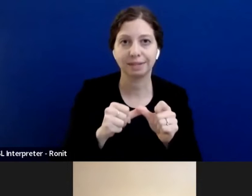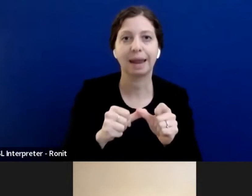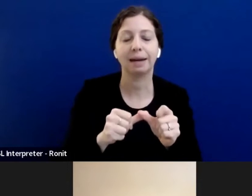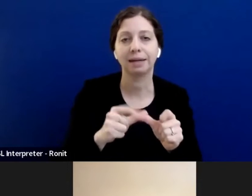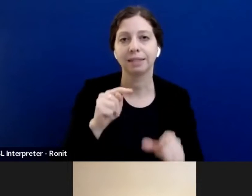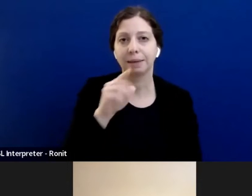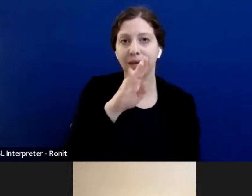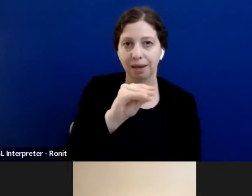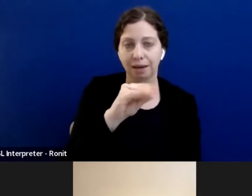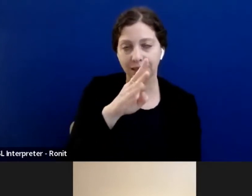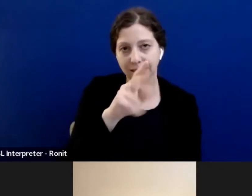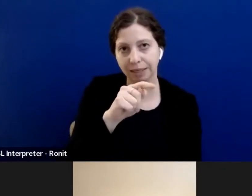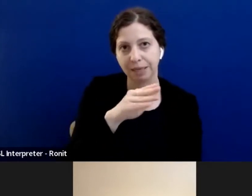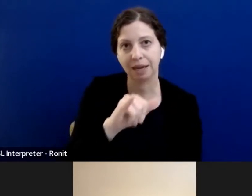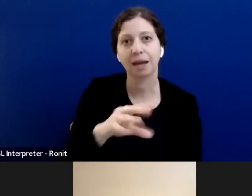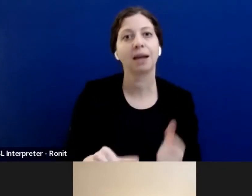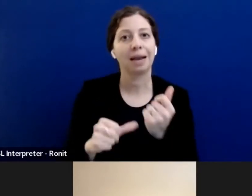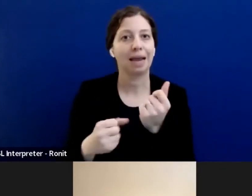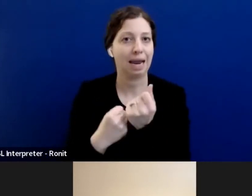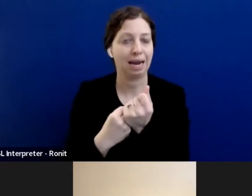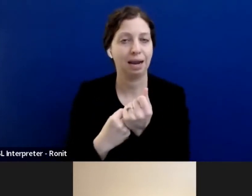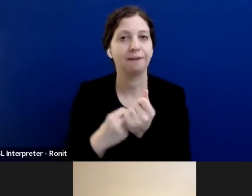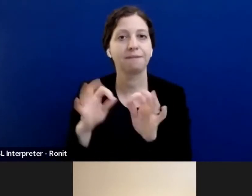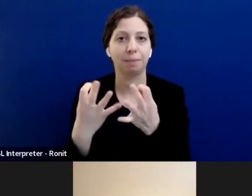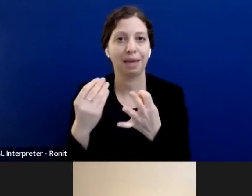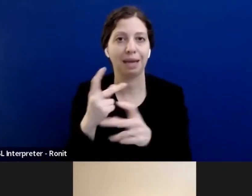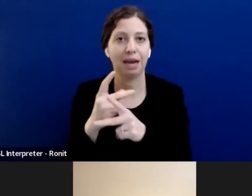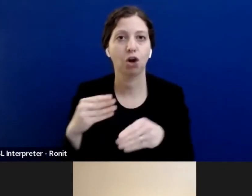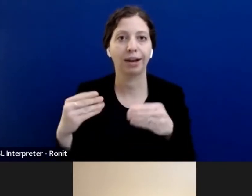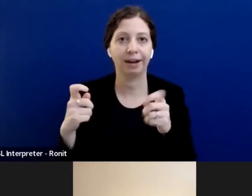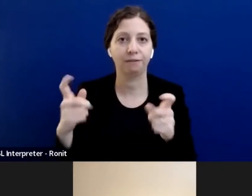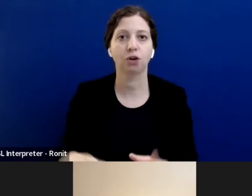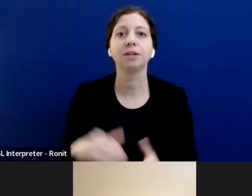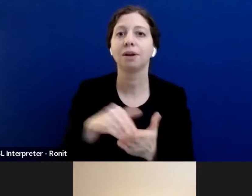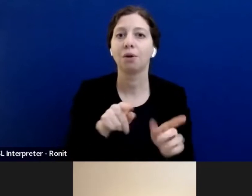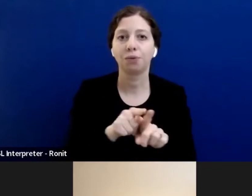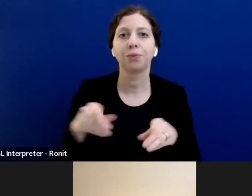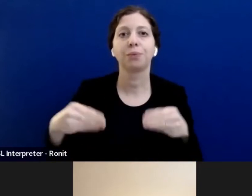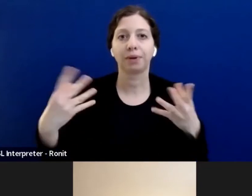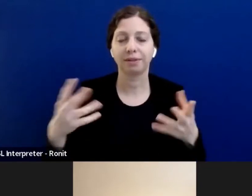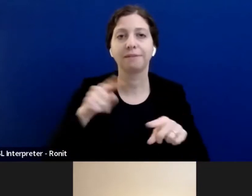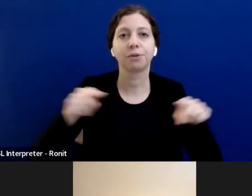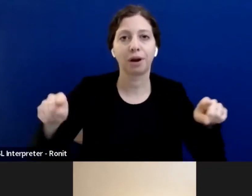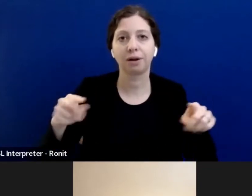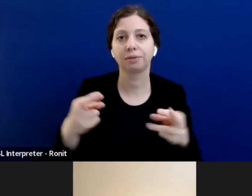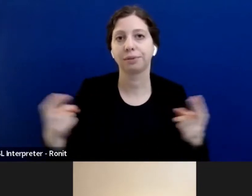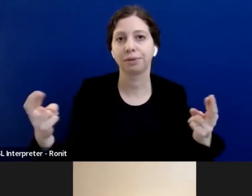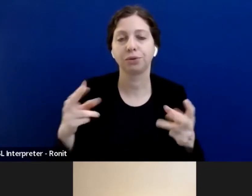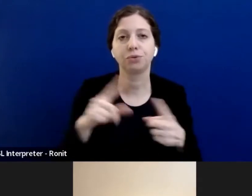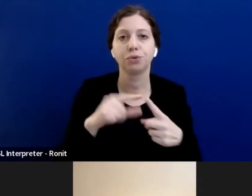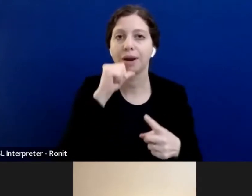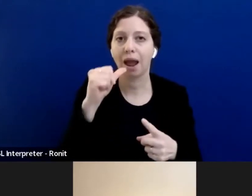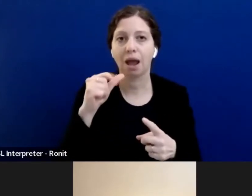TBI, as well as aiding their families and caregivers. The center also provides a variety of resources to